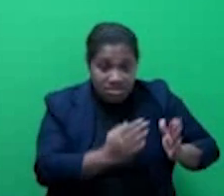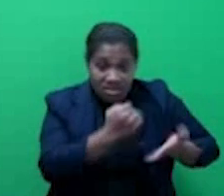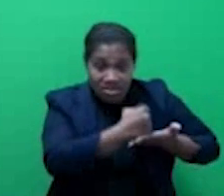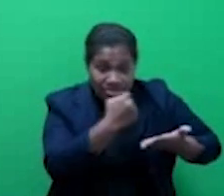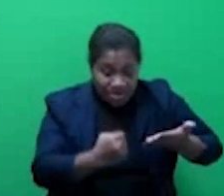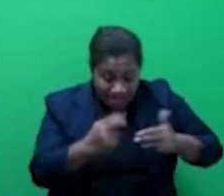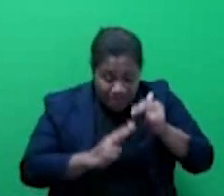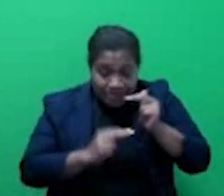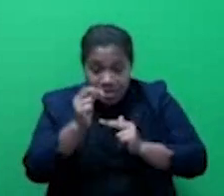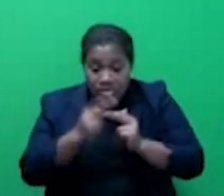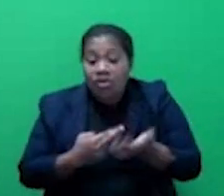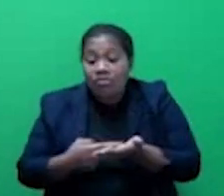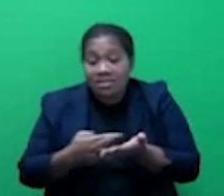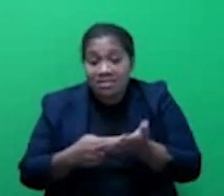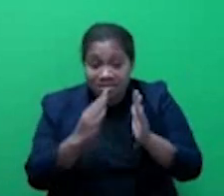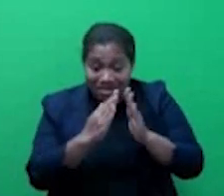can be managed by PRB.